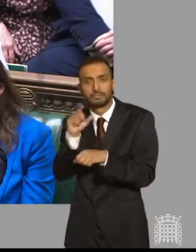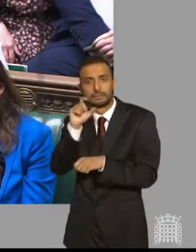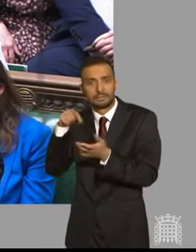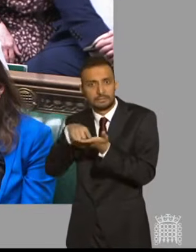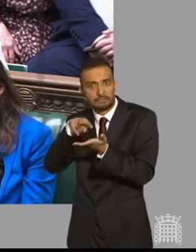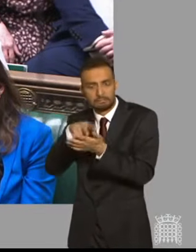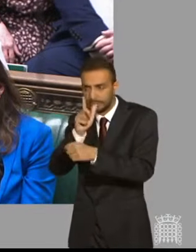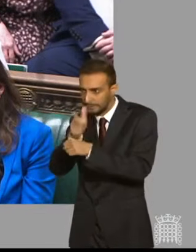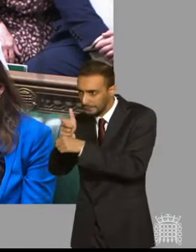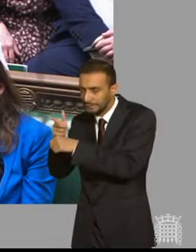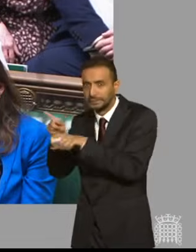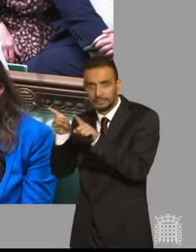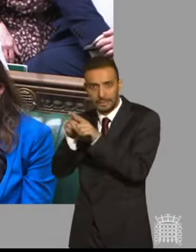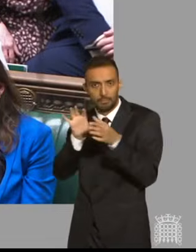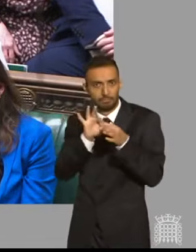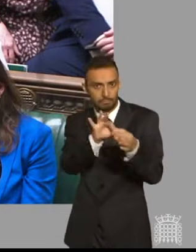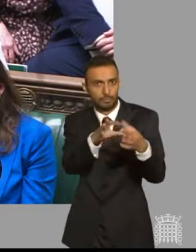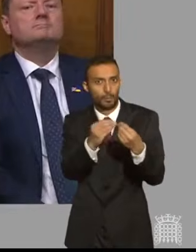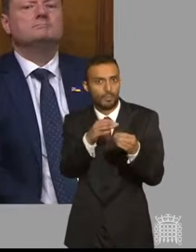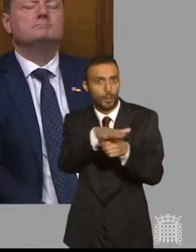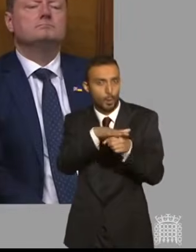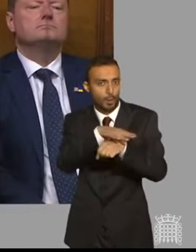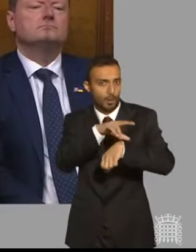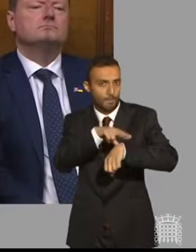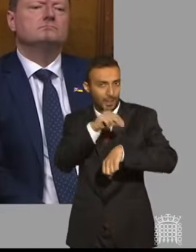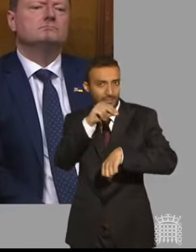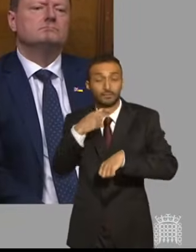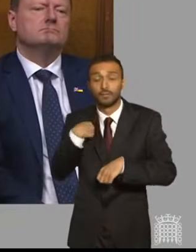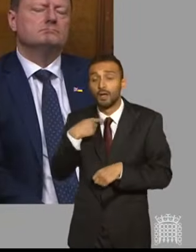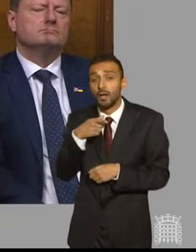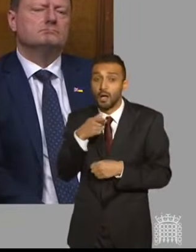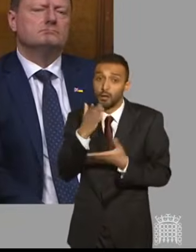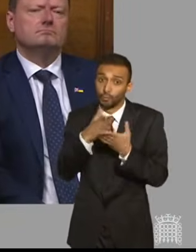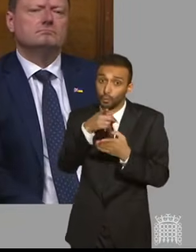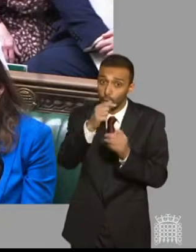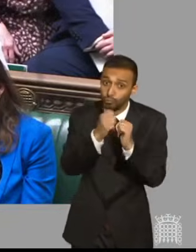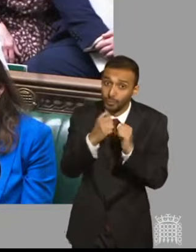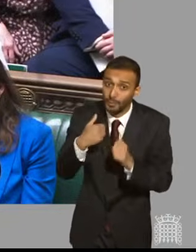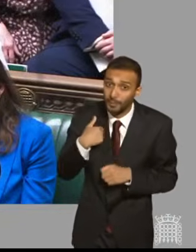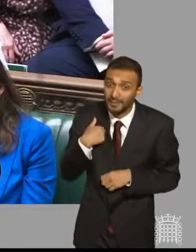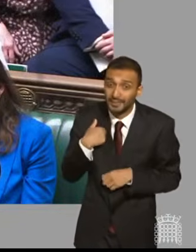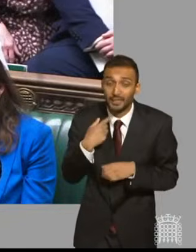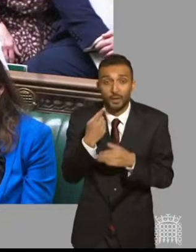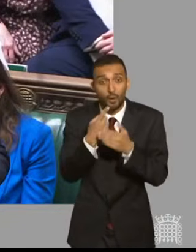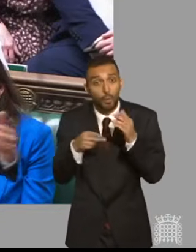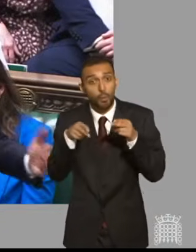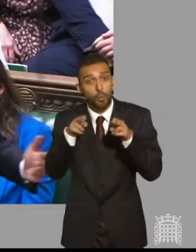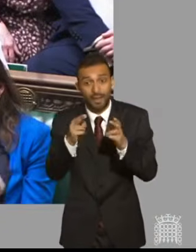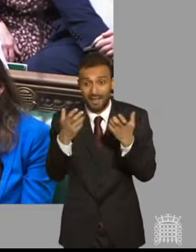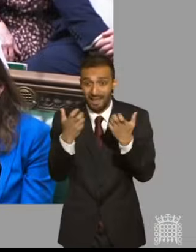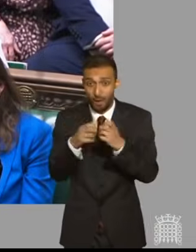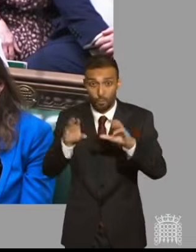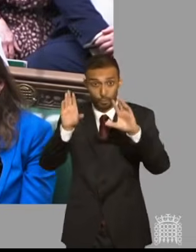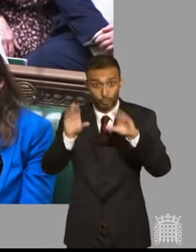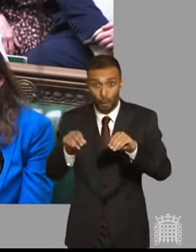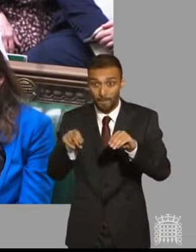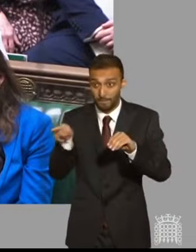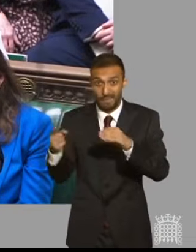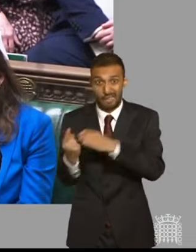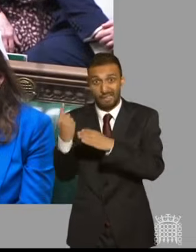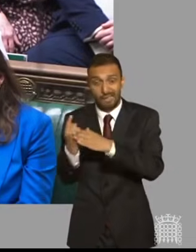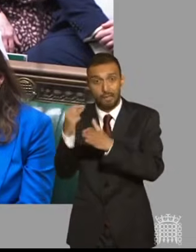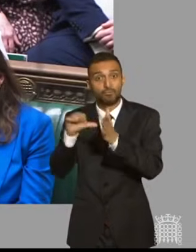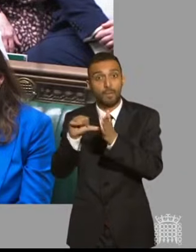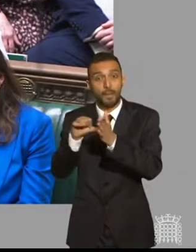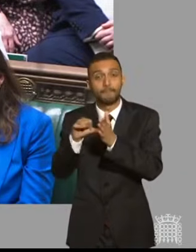fully stop this problem and ensure that local communities are not seeing the housing of illegal migrants, whether that's in large sites